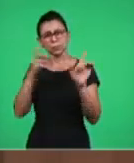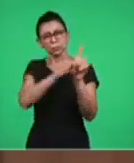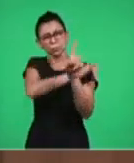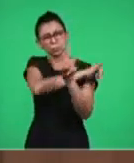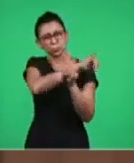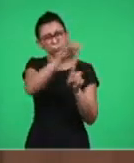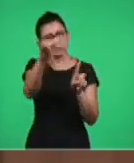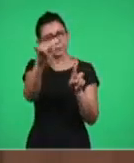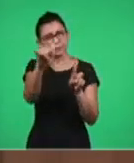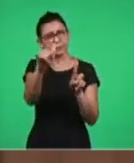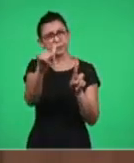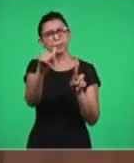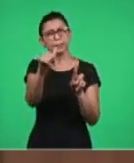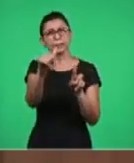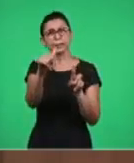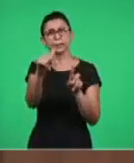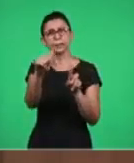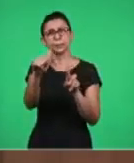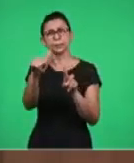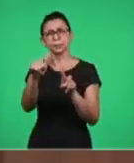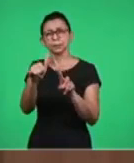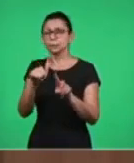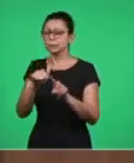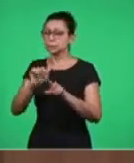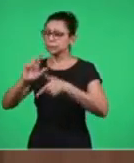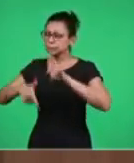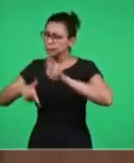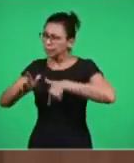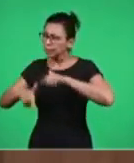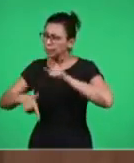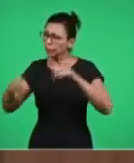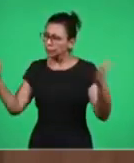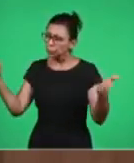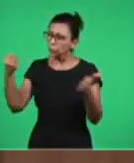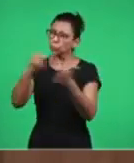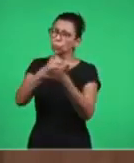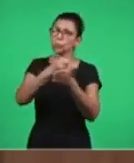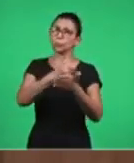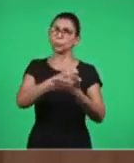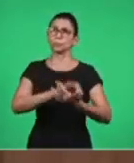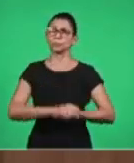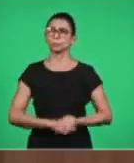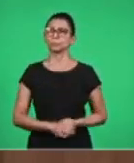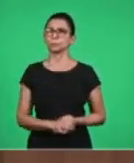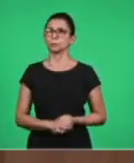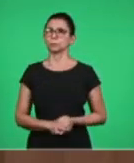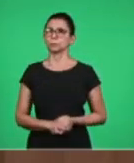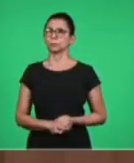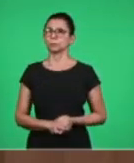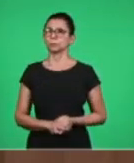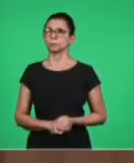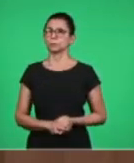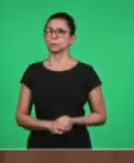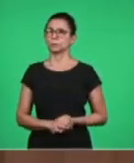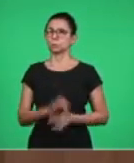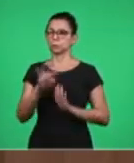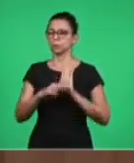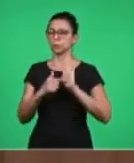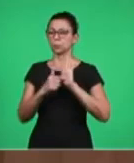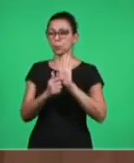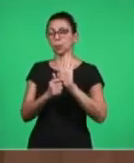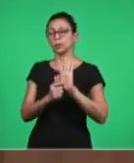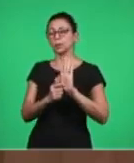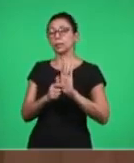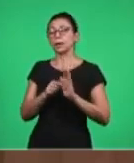all the prophecy regarding Israel that is being fulfilled. And when they say, your house is going to be